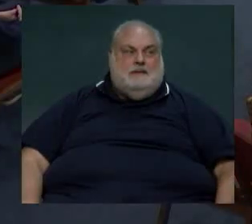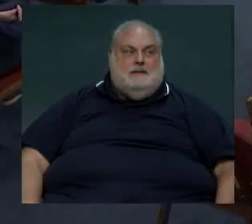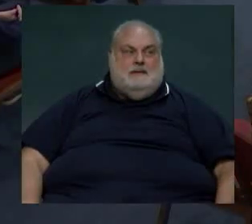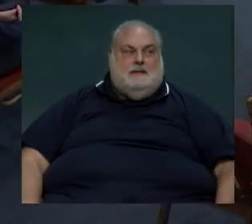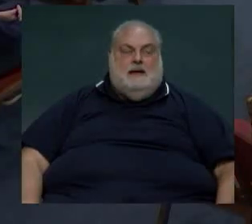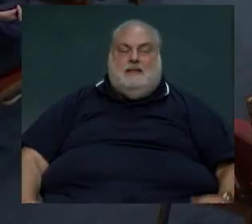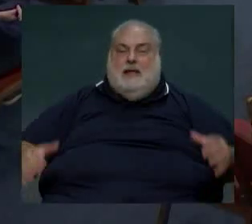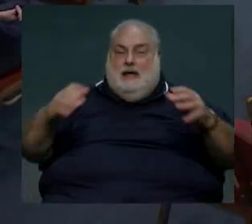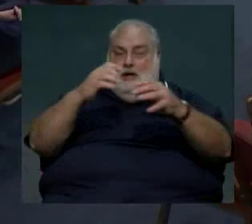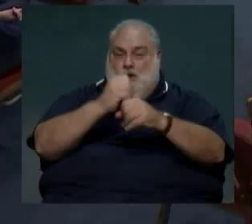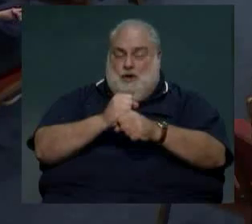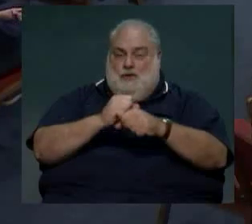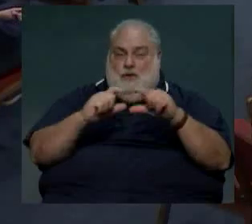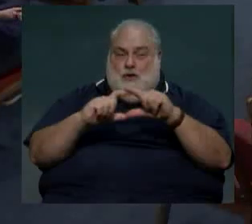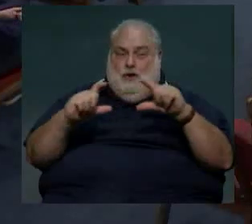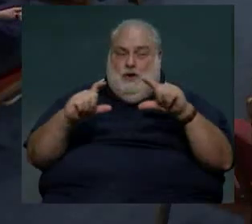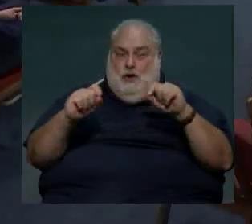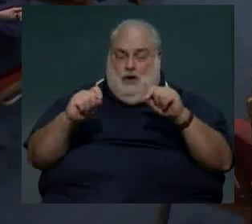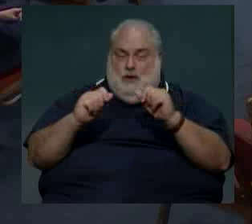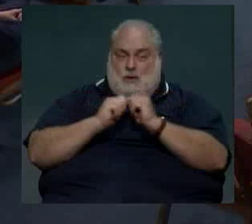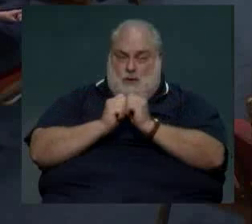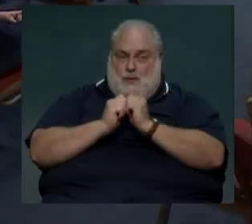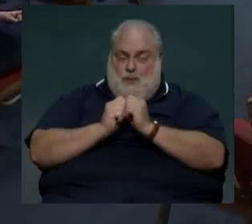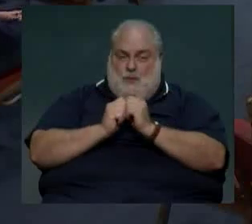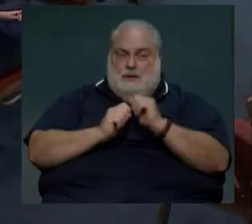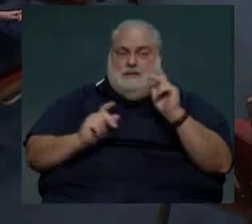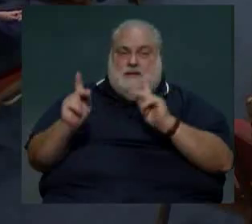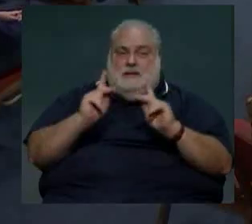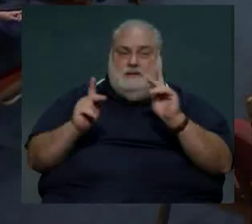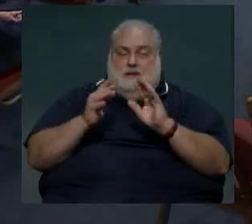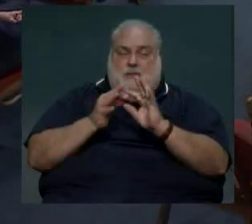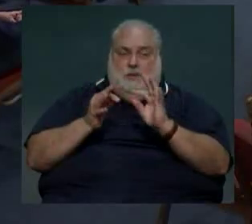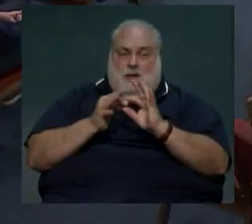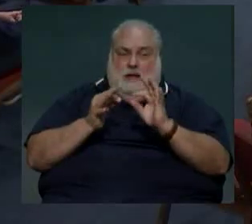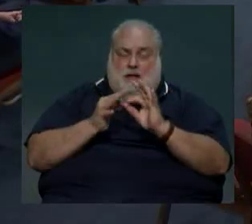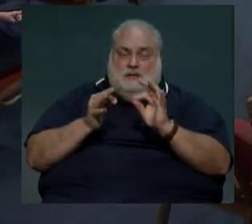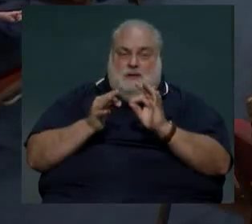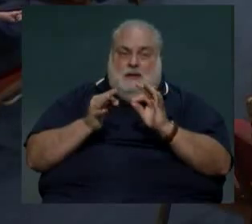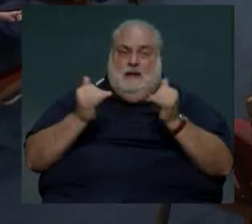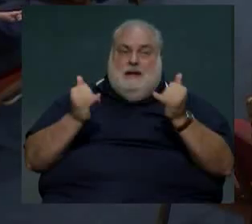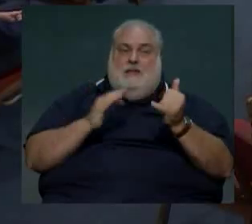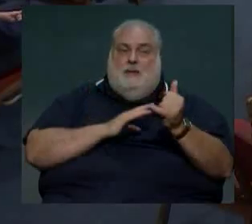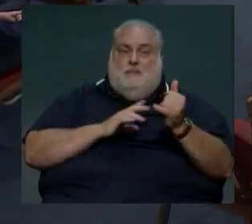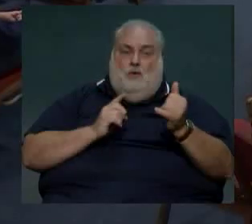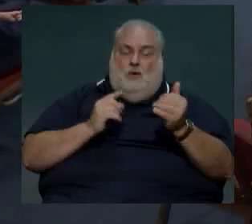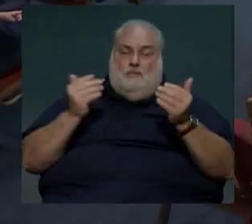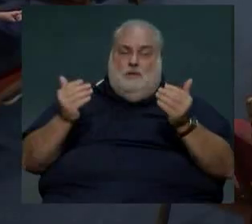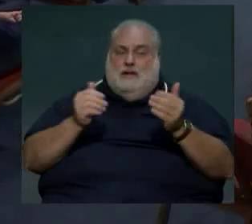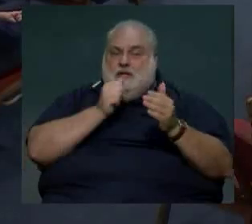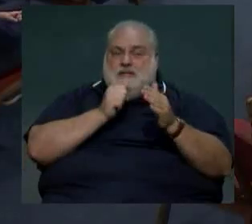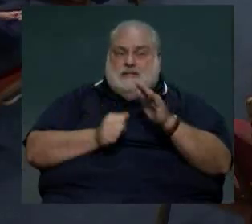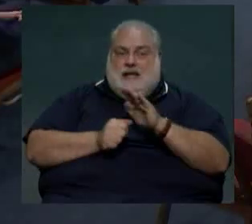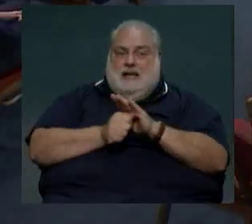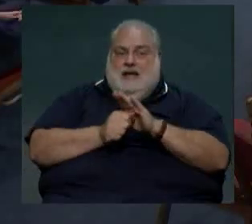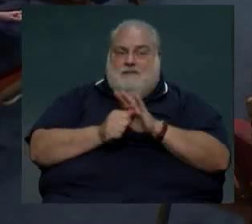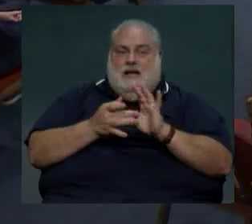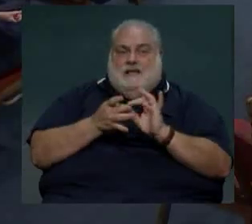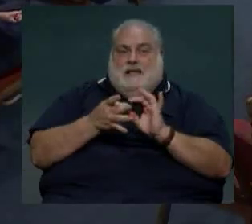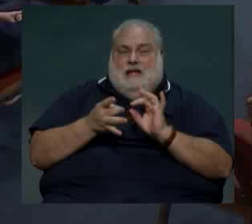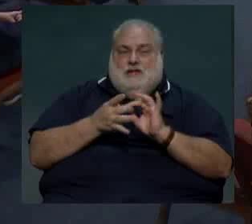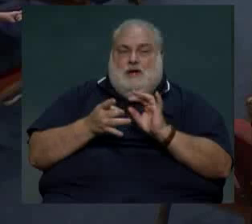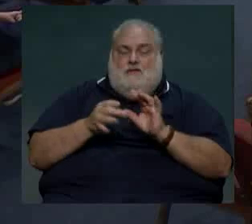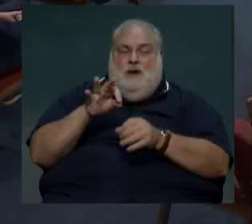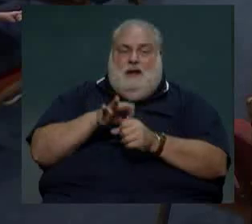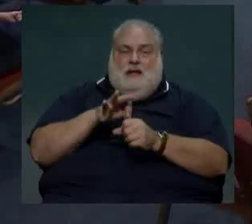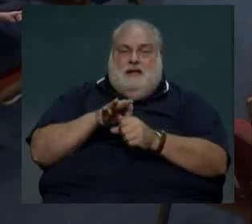That concludes all the cards that were submitted for citizen communication. The board will now go into executive session for the election of